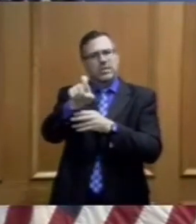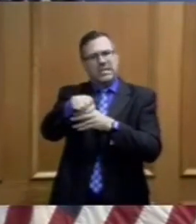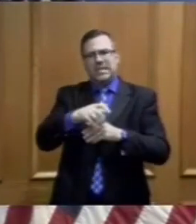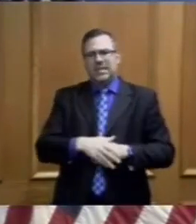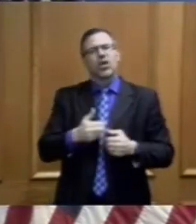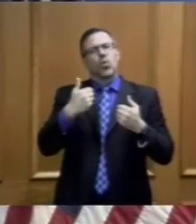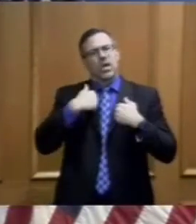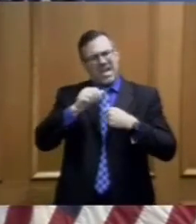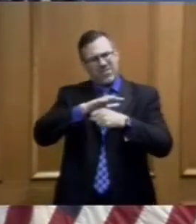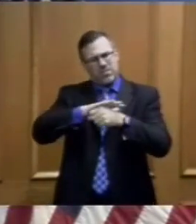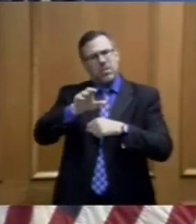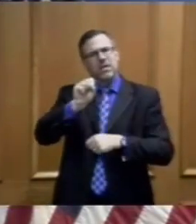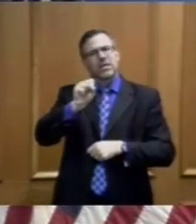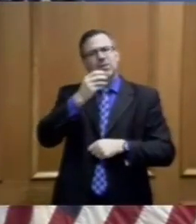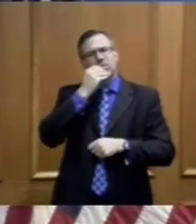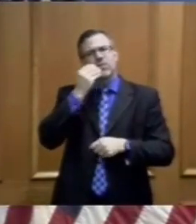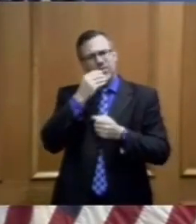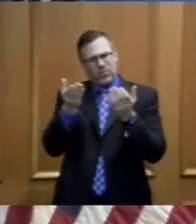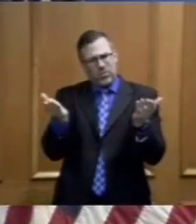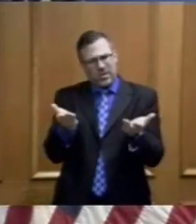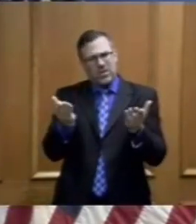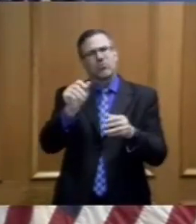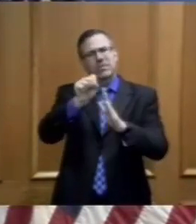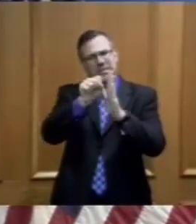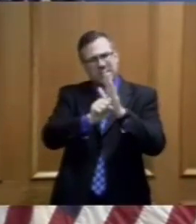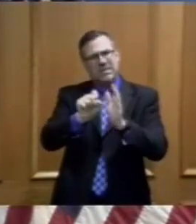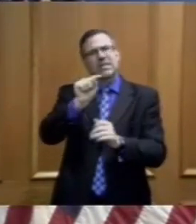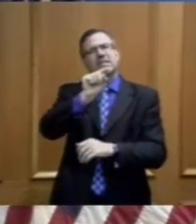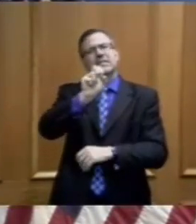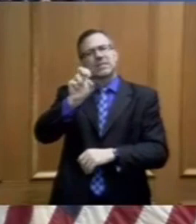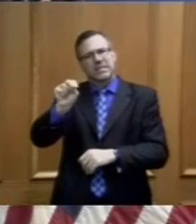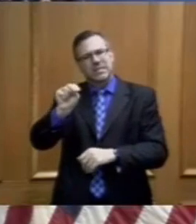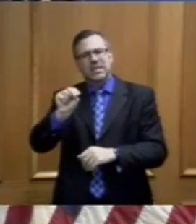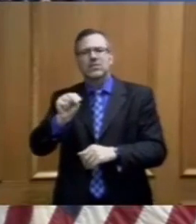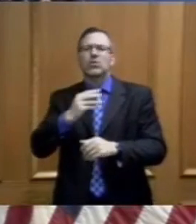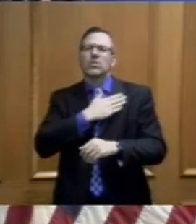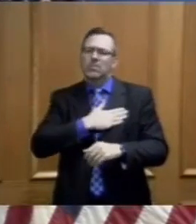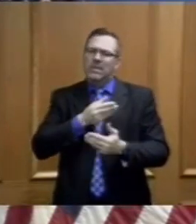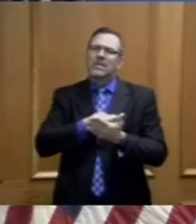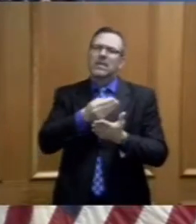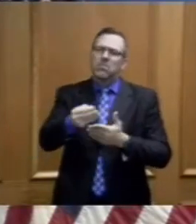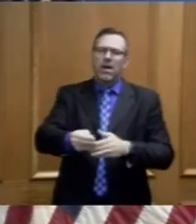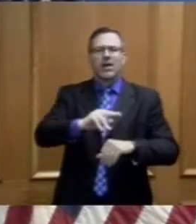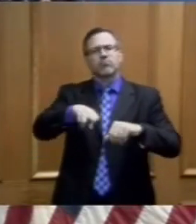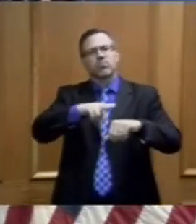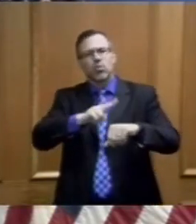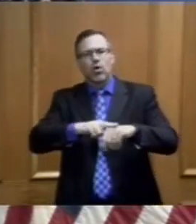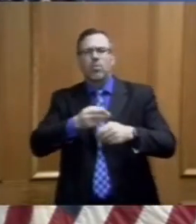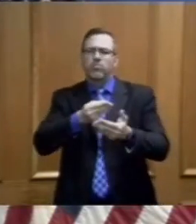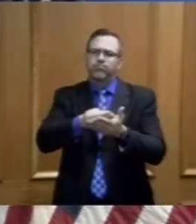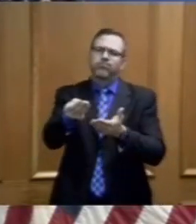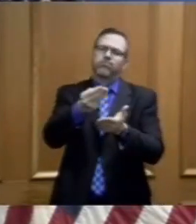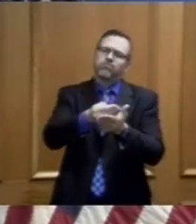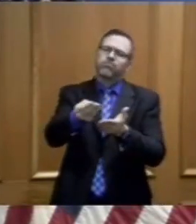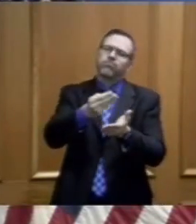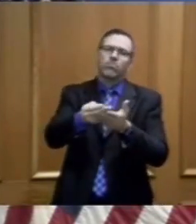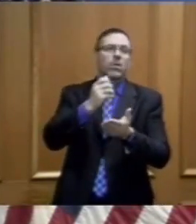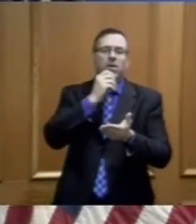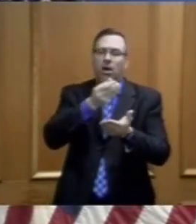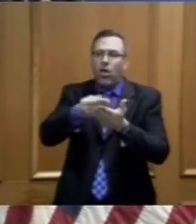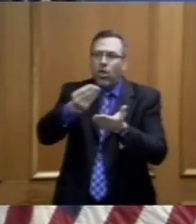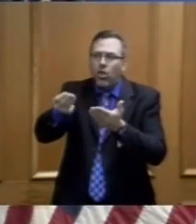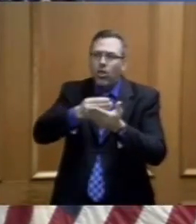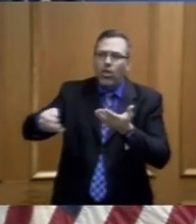normal shopping habits when you go out to do your essential purchasing. Now I want to talk a little bit about surge